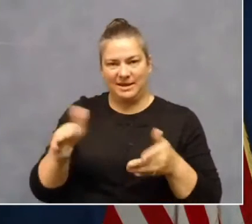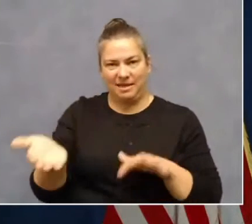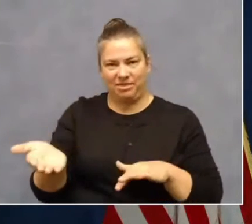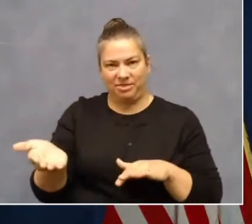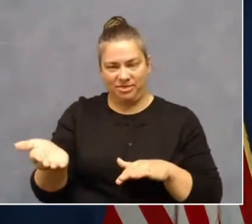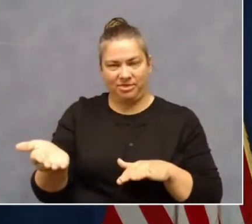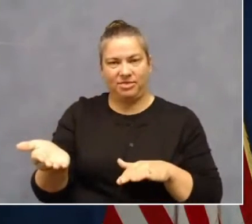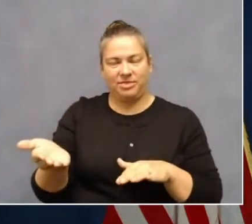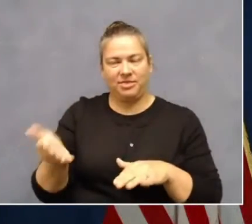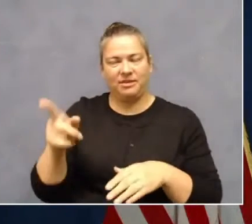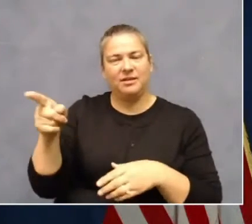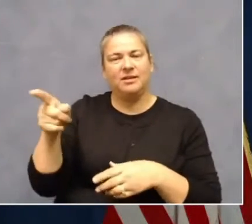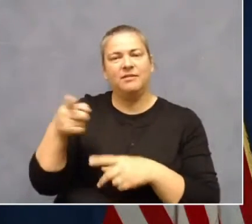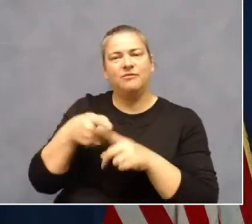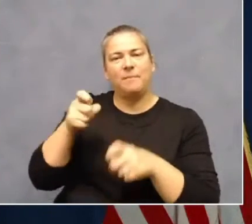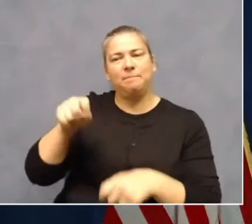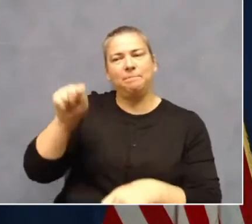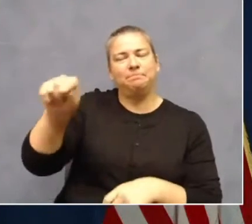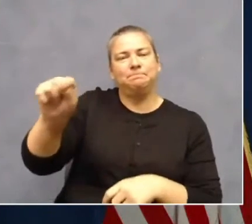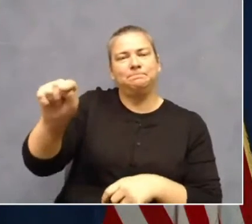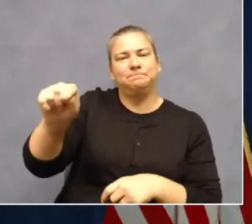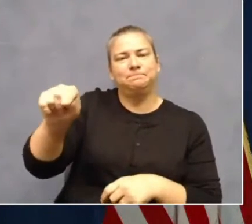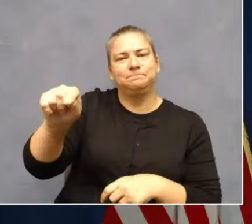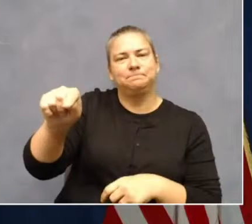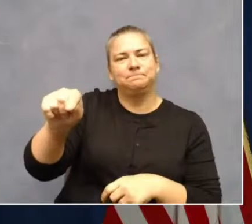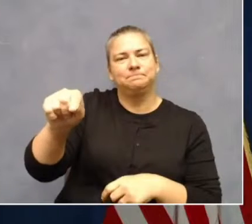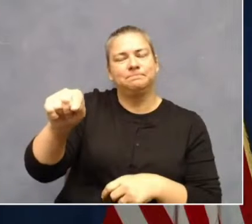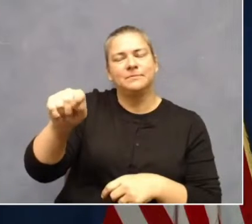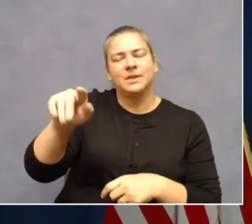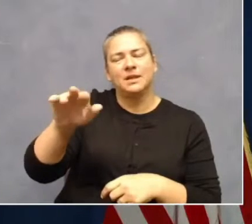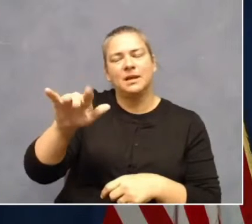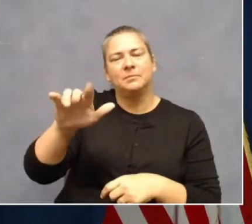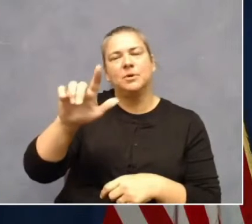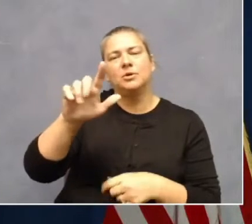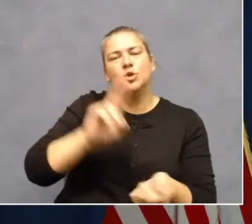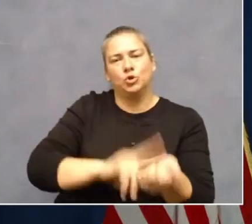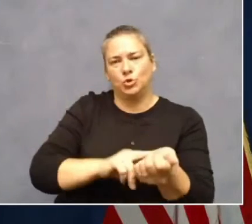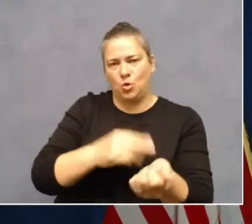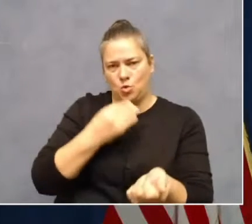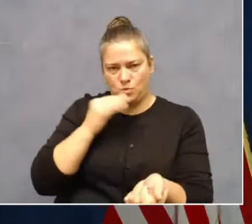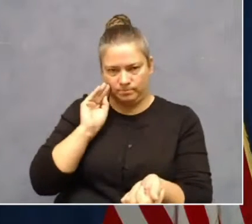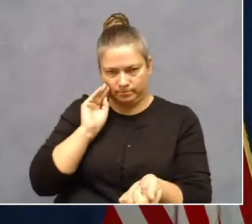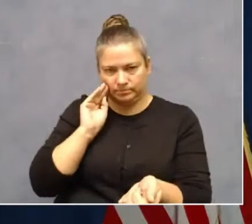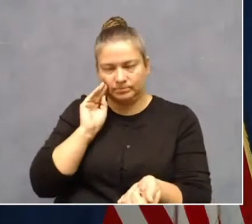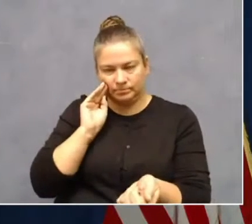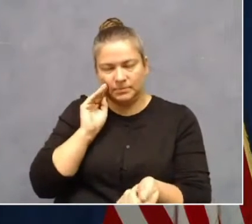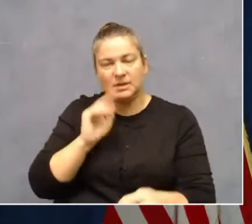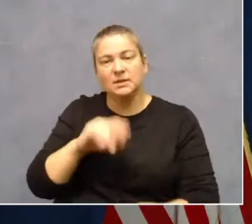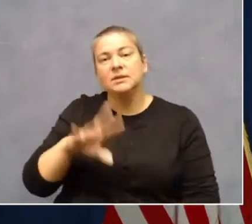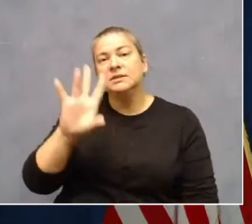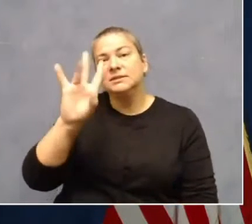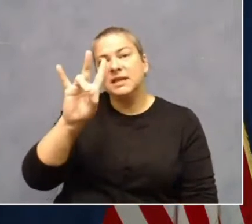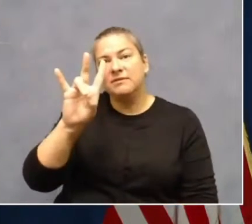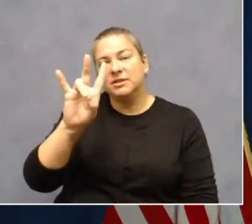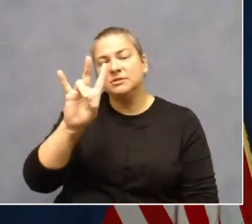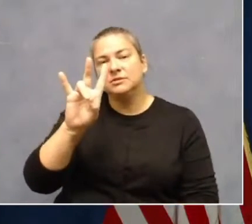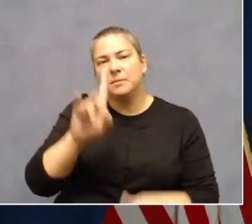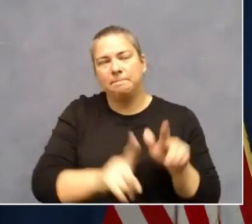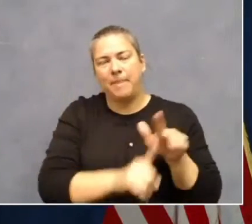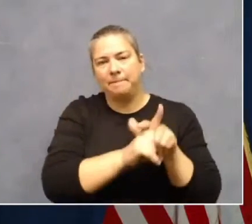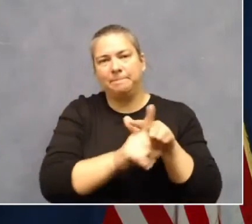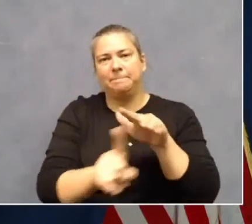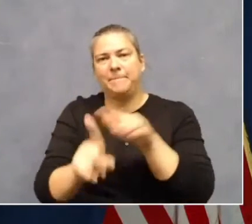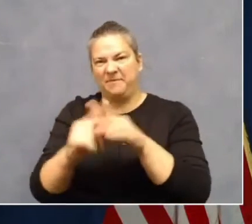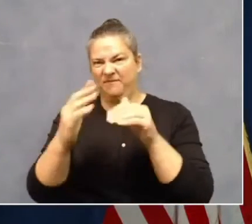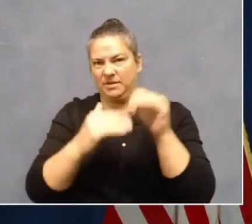into what's attributable to long-term care, and 7 new facilities with at least 1